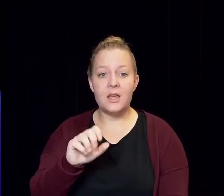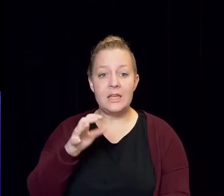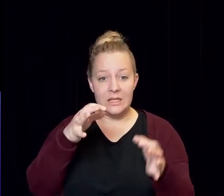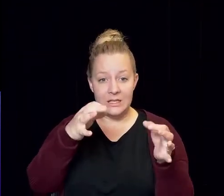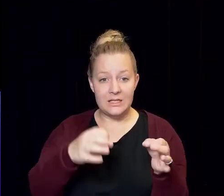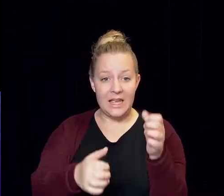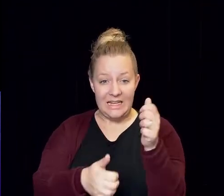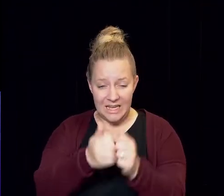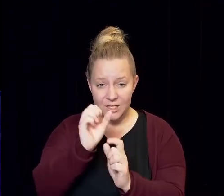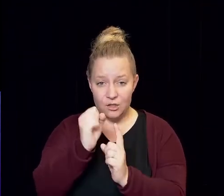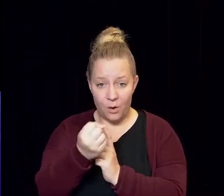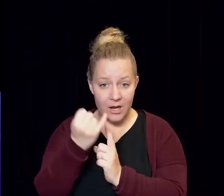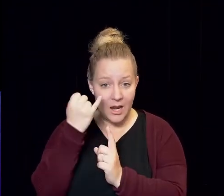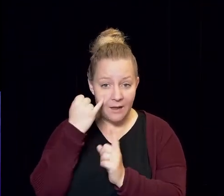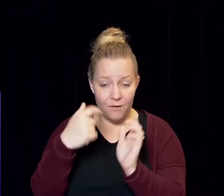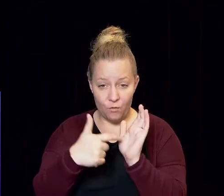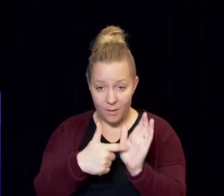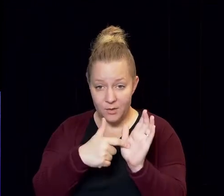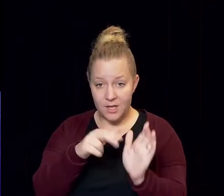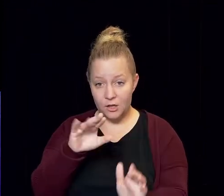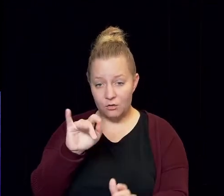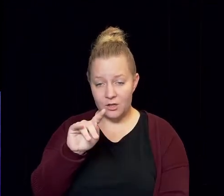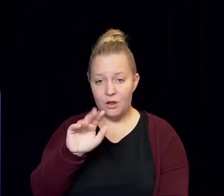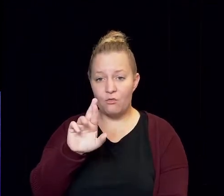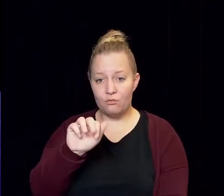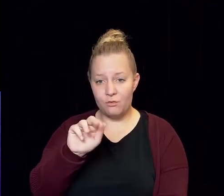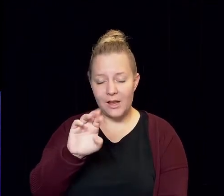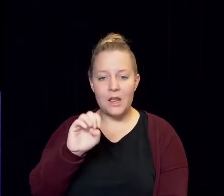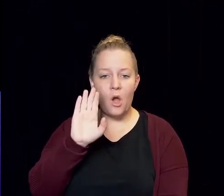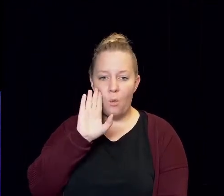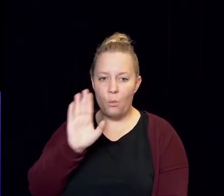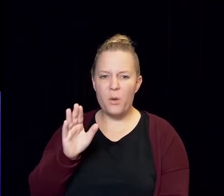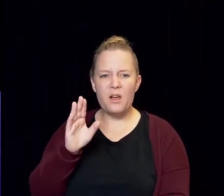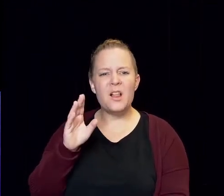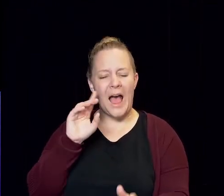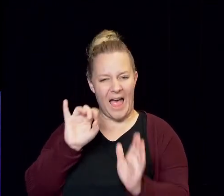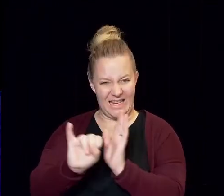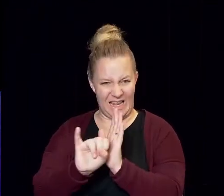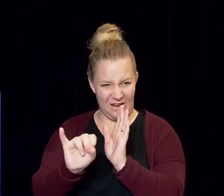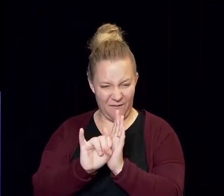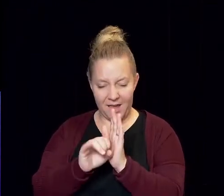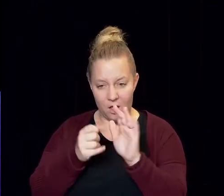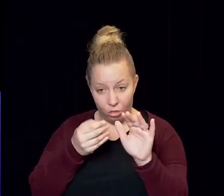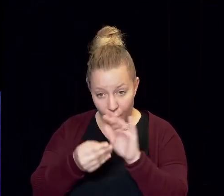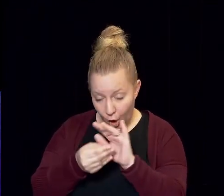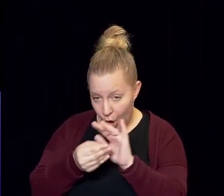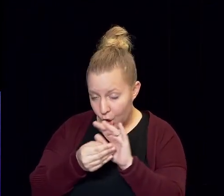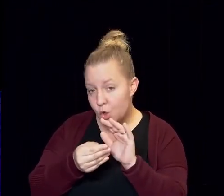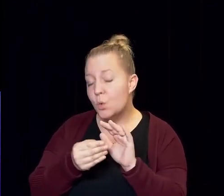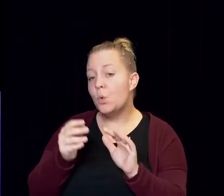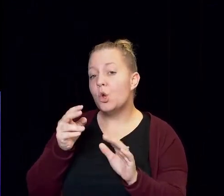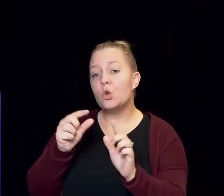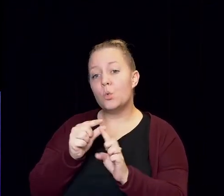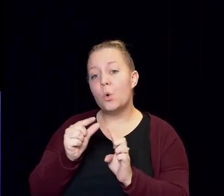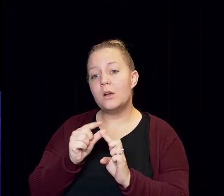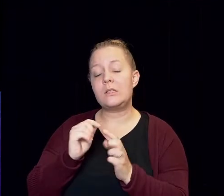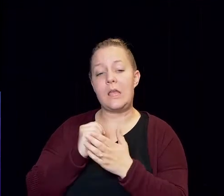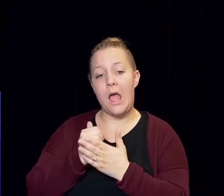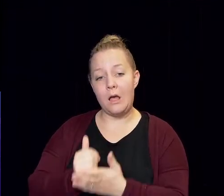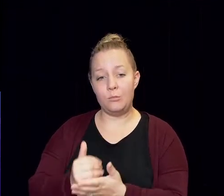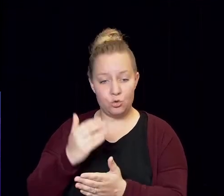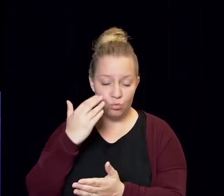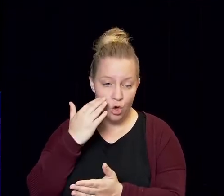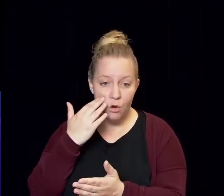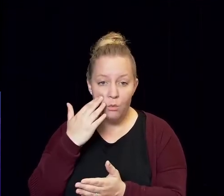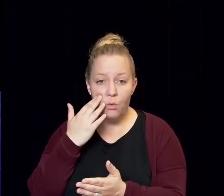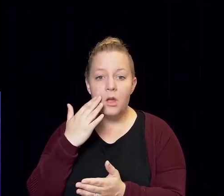represents unit rate. If so, we're going to identify the clue words that help us know that. And then if not, we're going to rewrite the situation so that it does indeed have a